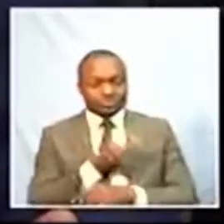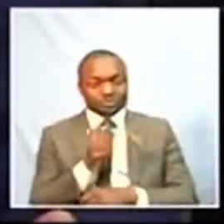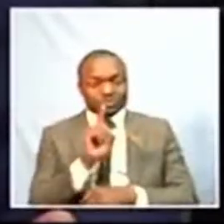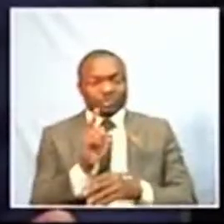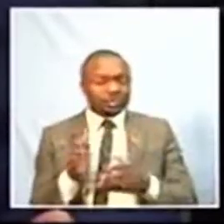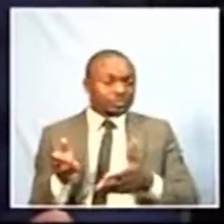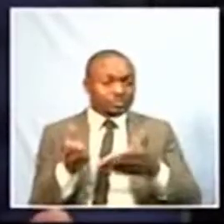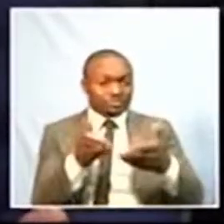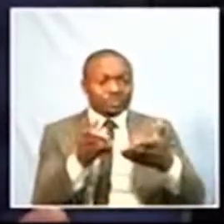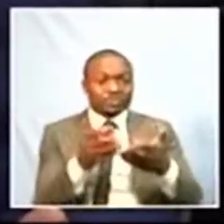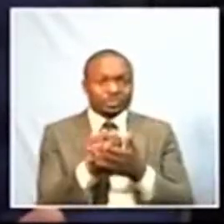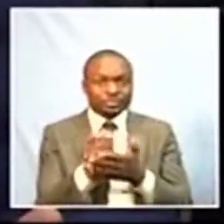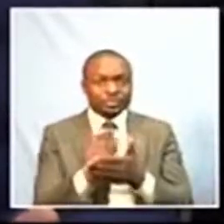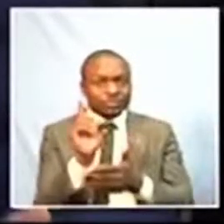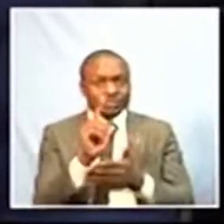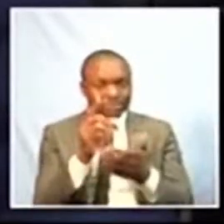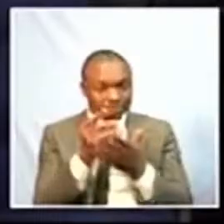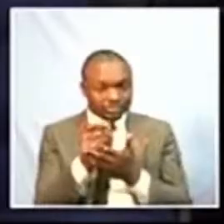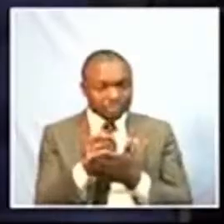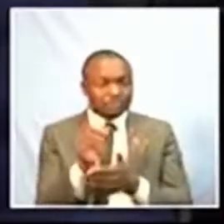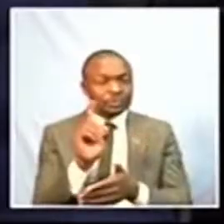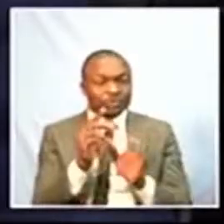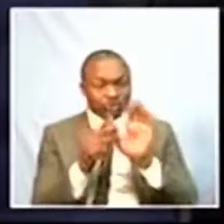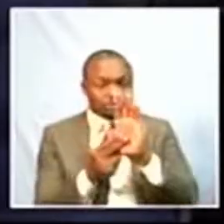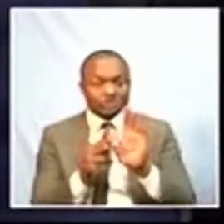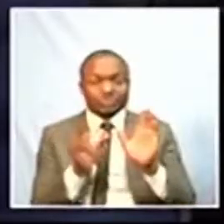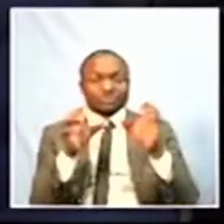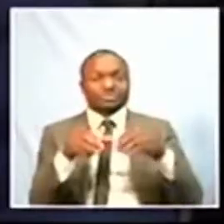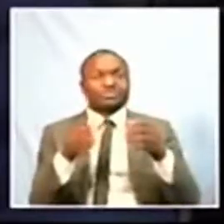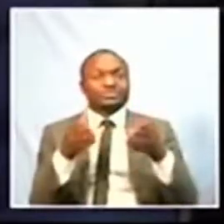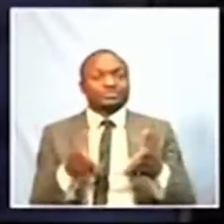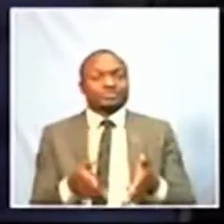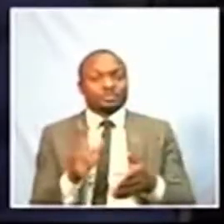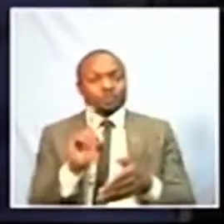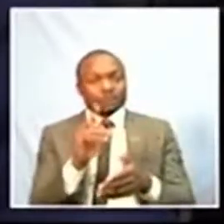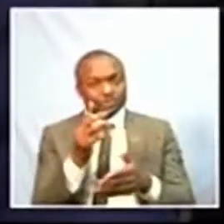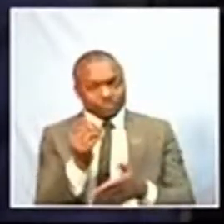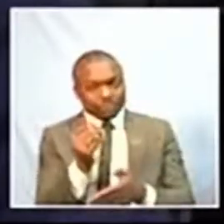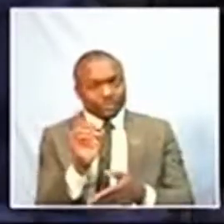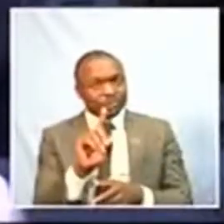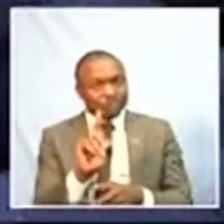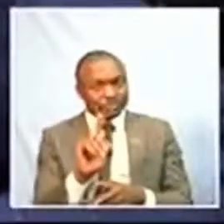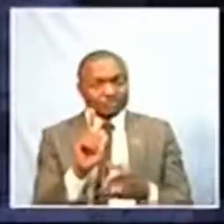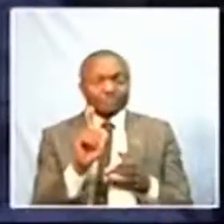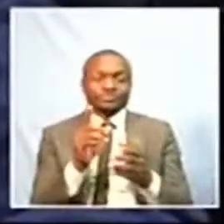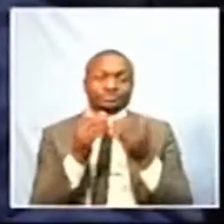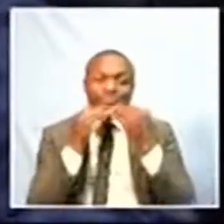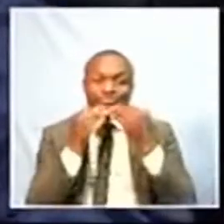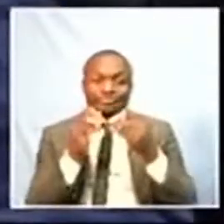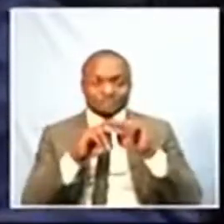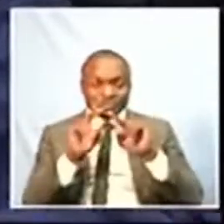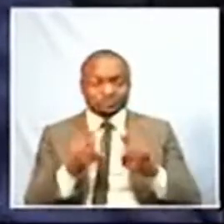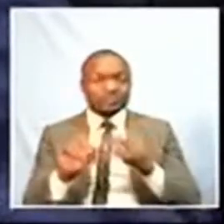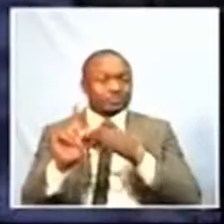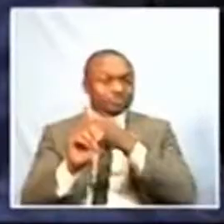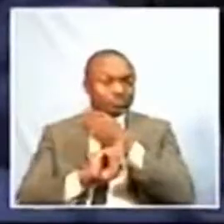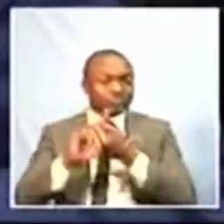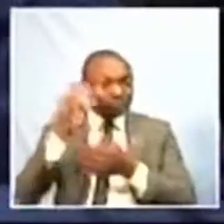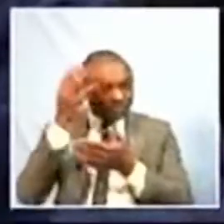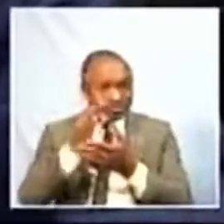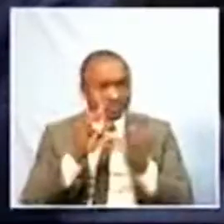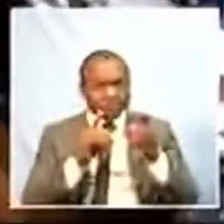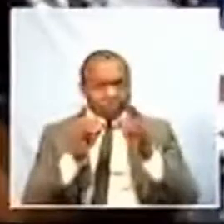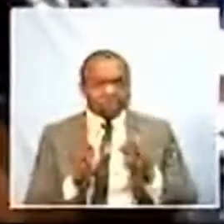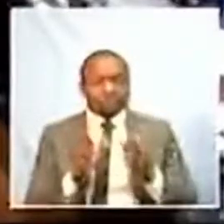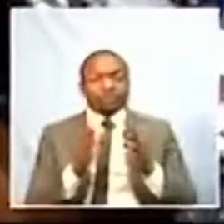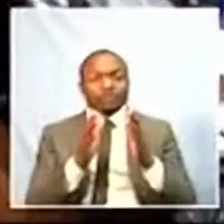the money. Where is the money? Show this committee where the money is. Thank you, Chair. Town Clerk, Director